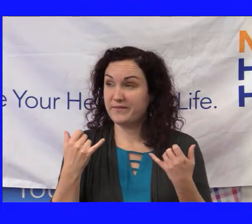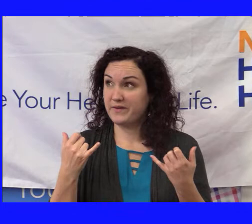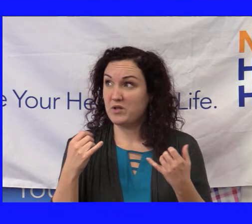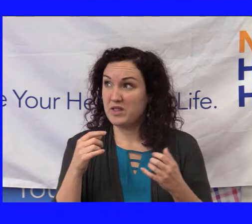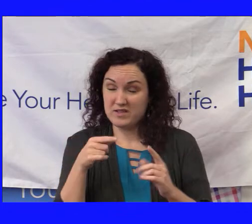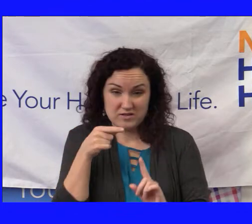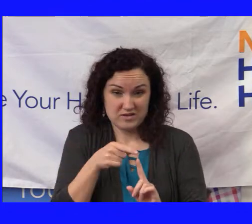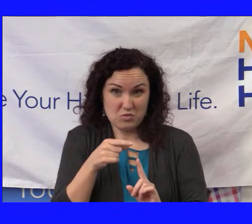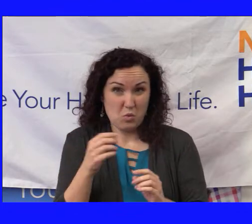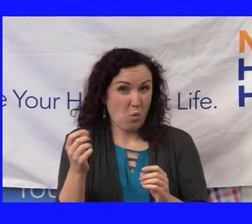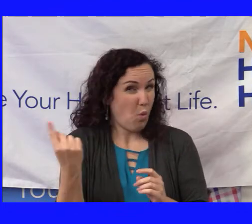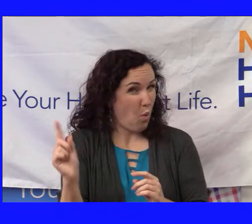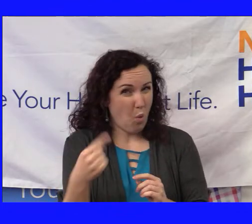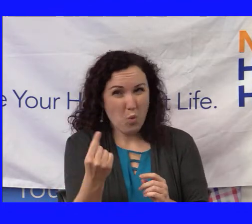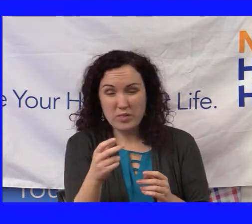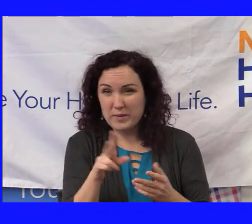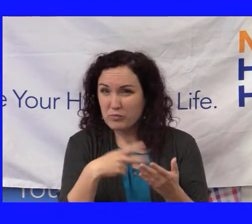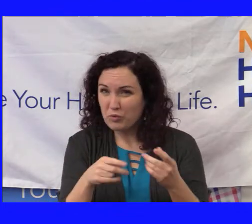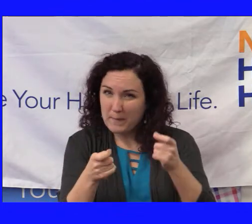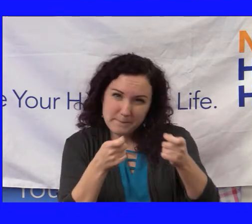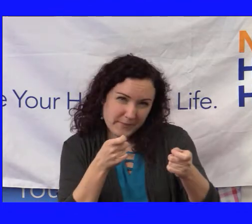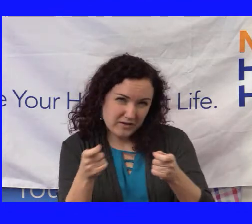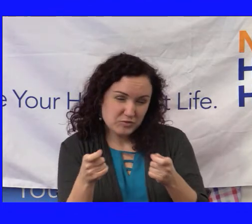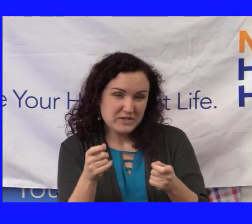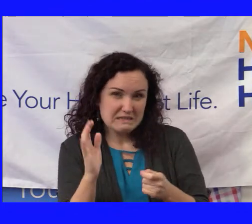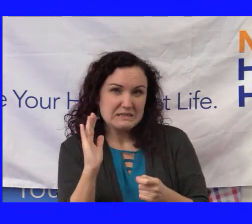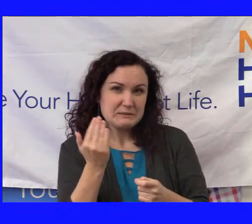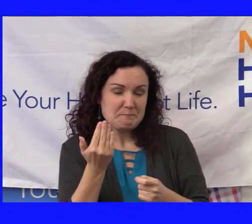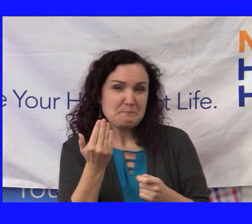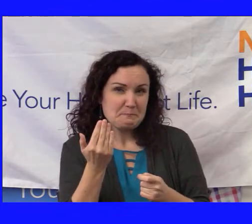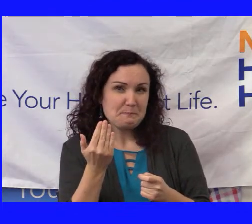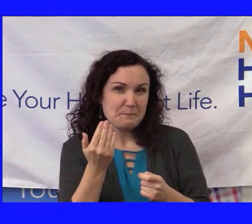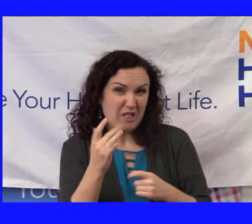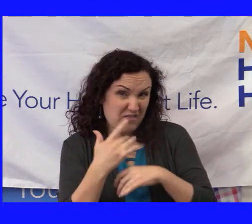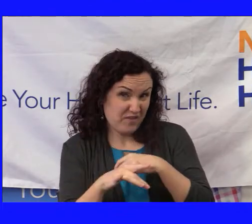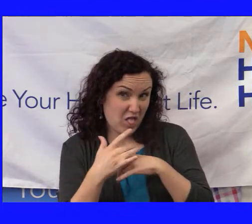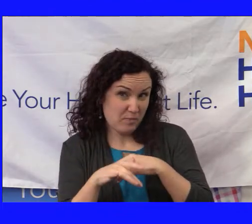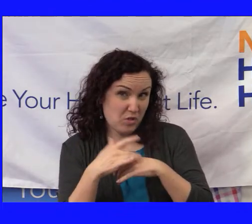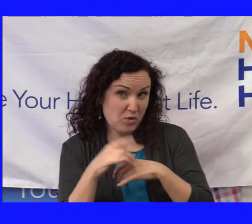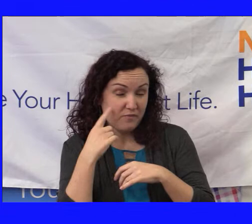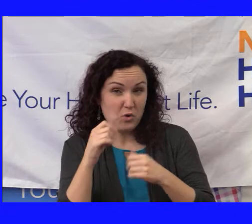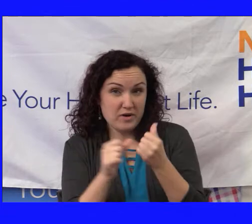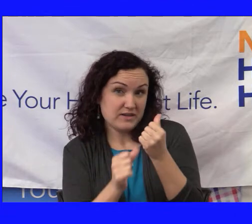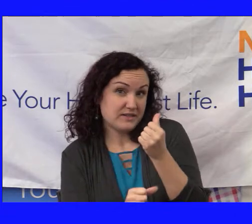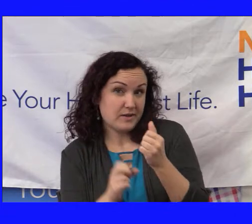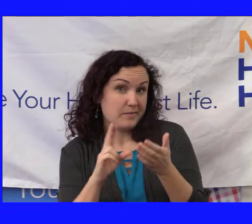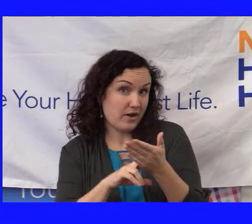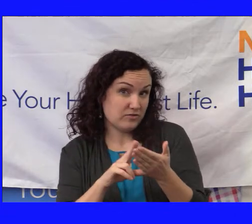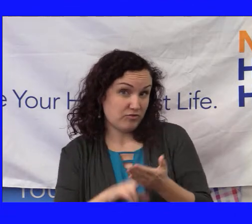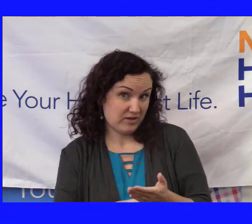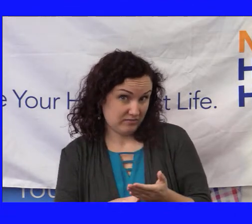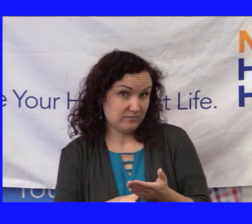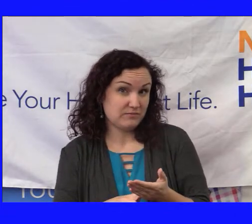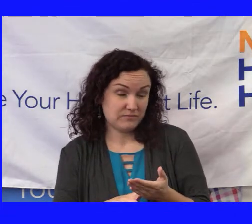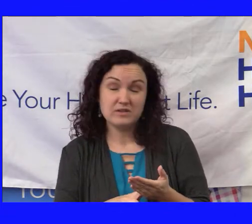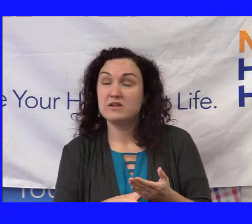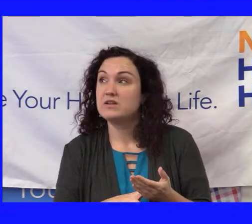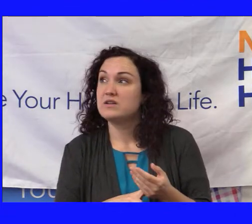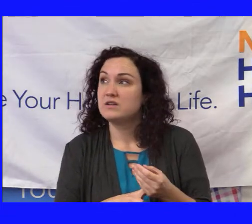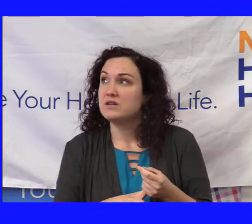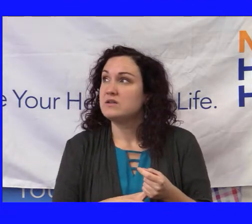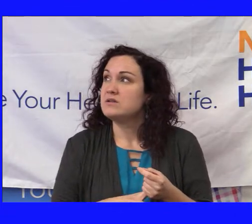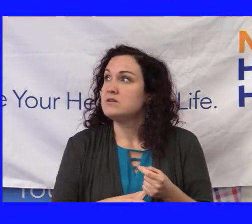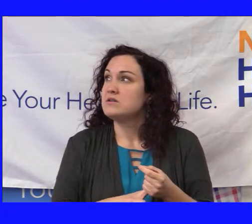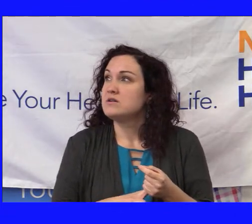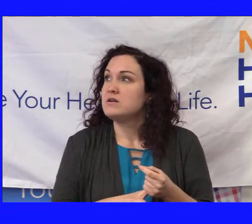program management seems to be the one available for subcontract. But I think